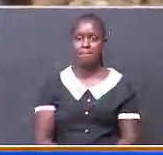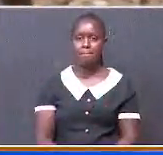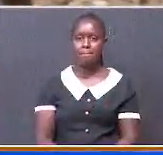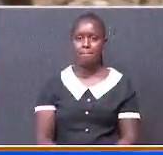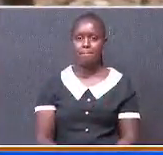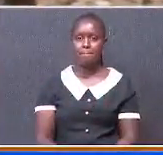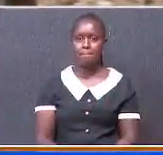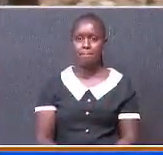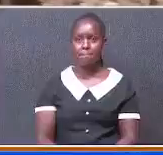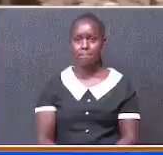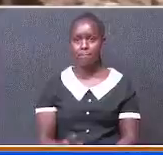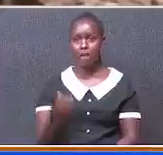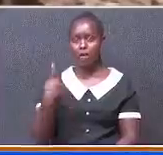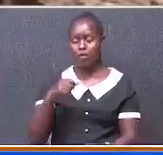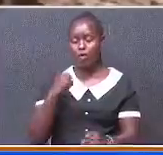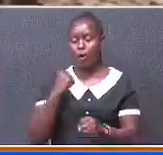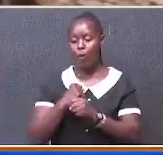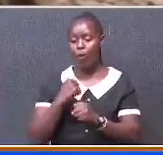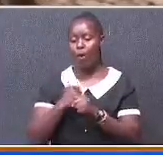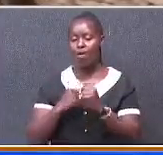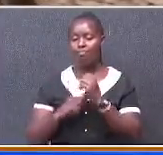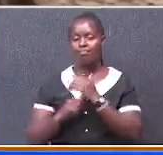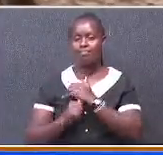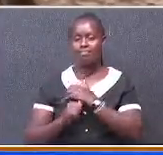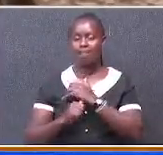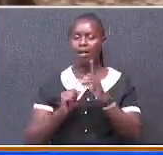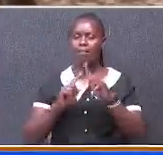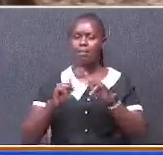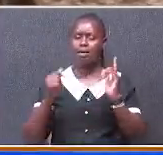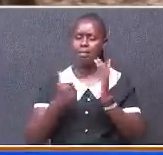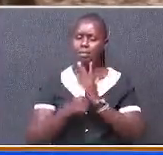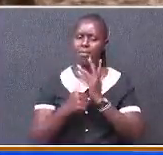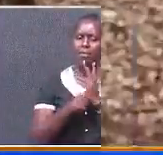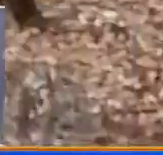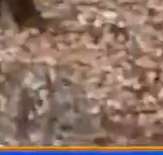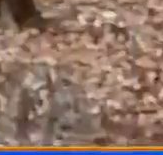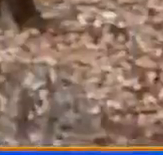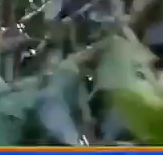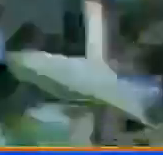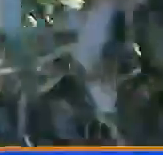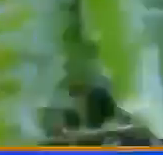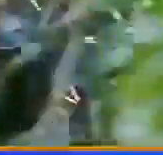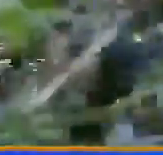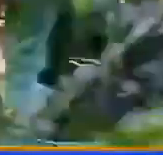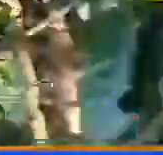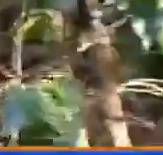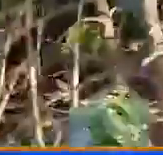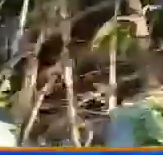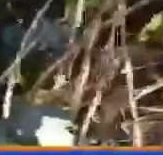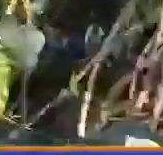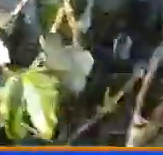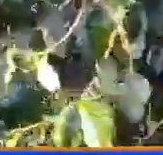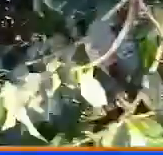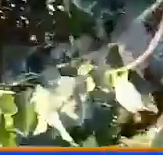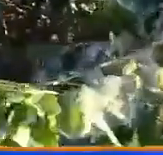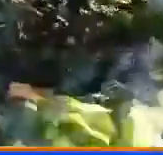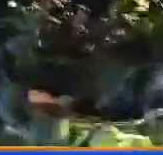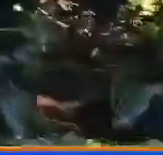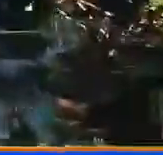Tunafanya kasi, tunukona bidi, lakini tukona sinda. Itu bi sinaribu kahawa, gadamia,